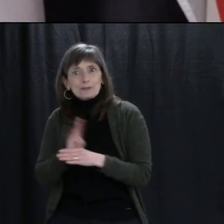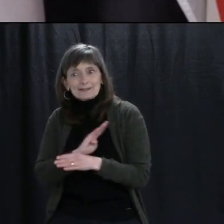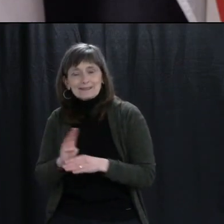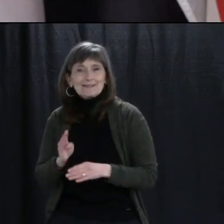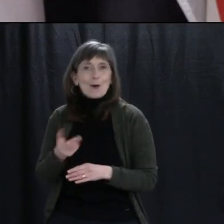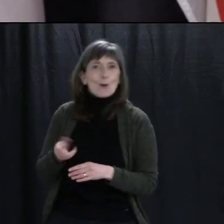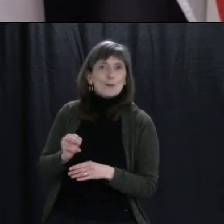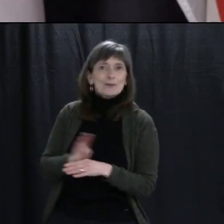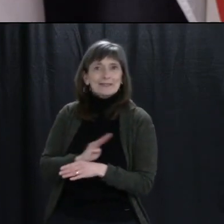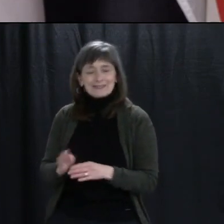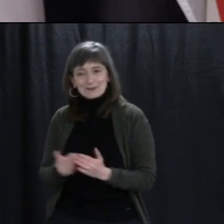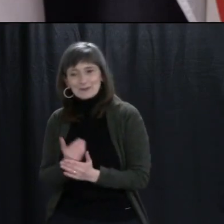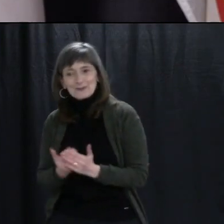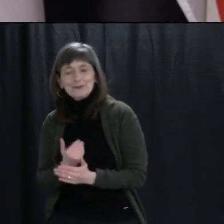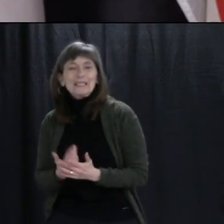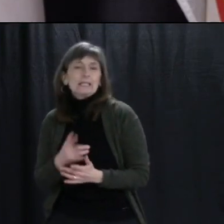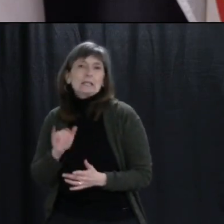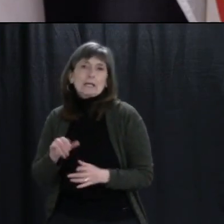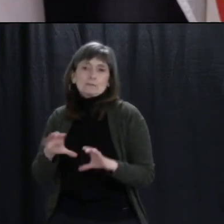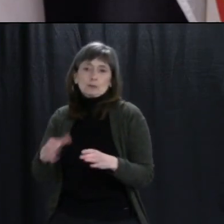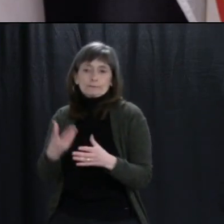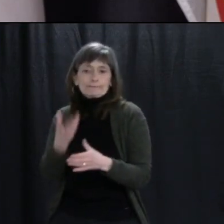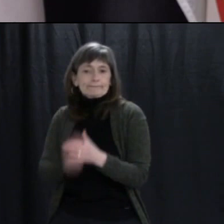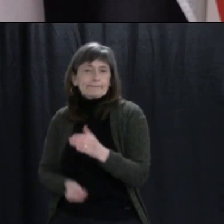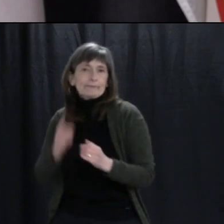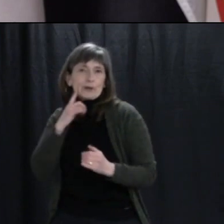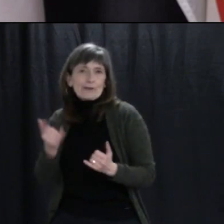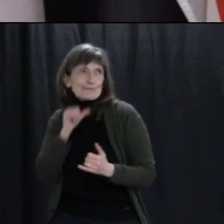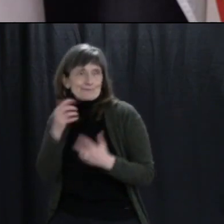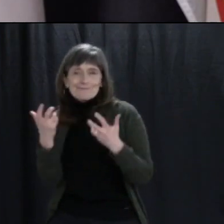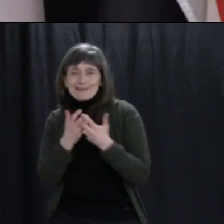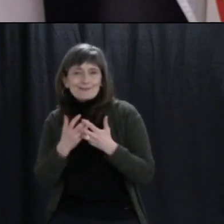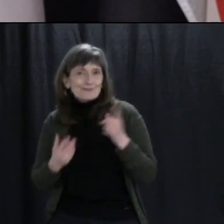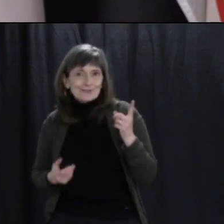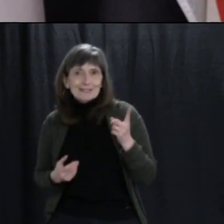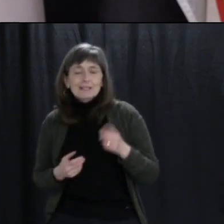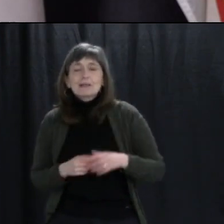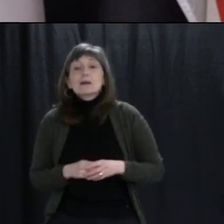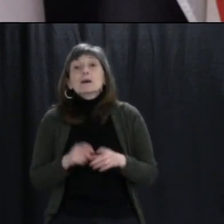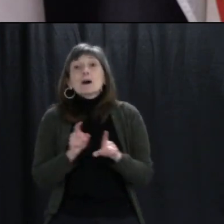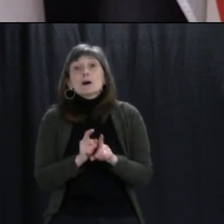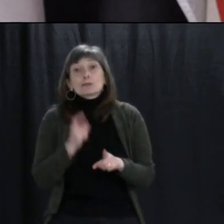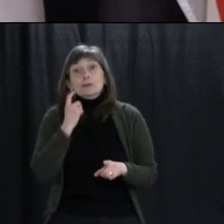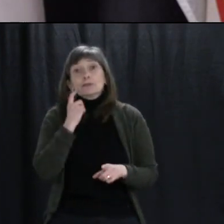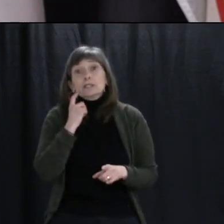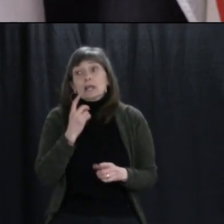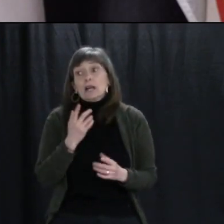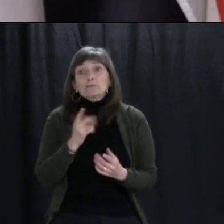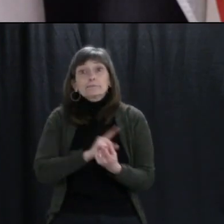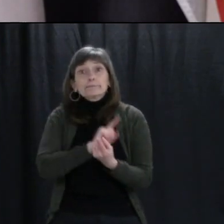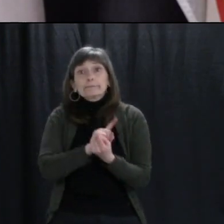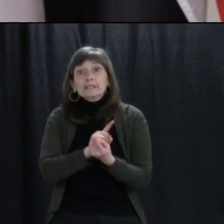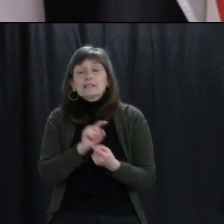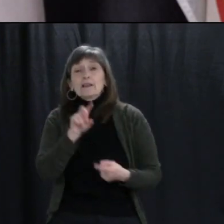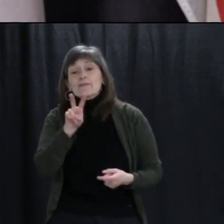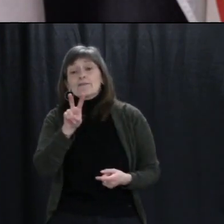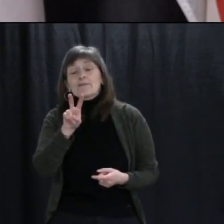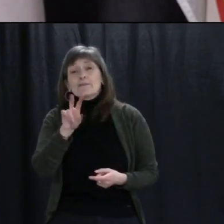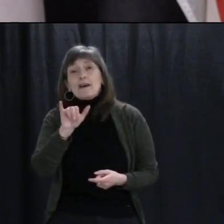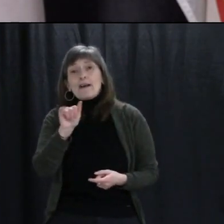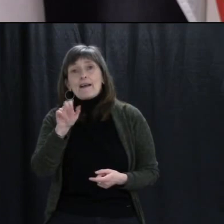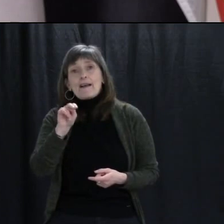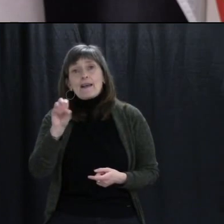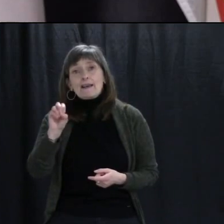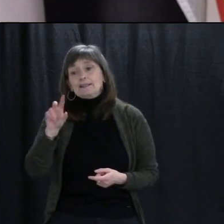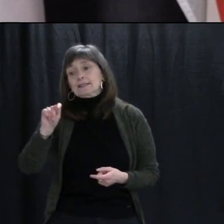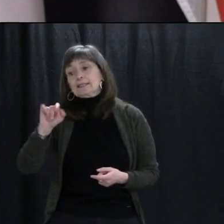And I will say too that I've already spoken to the new president of Memorial University, and I'd like to welcome Dr. Vianne Timmons to